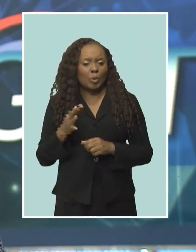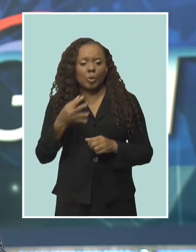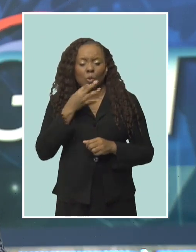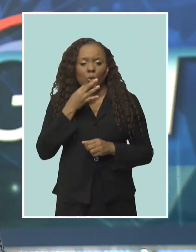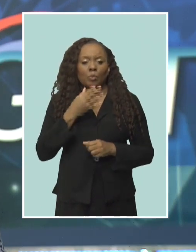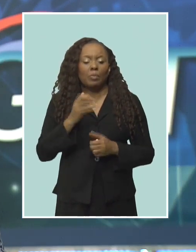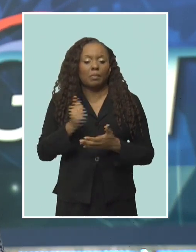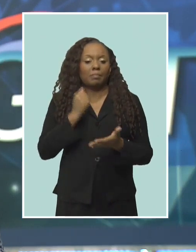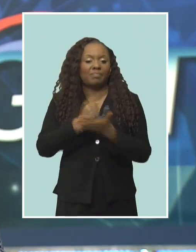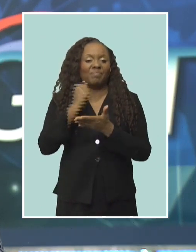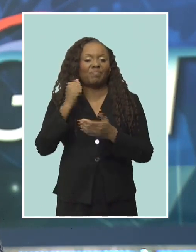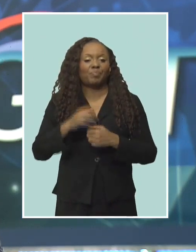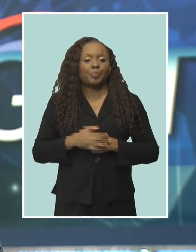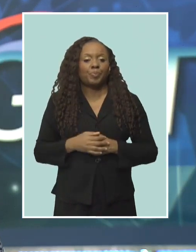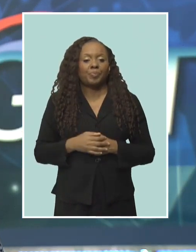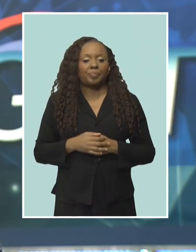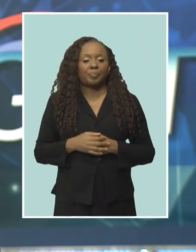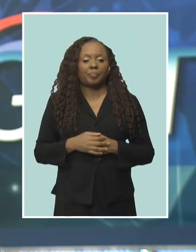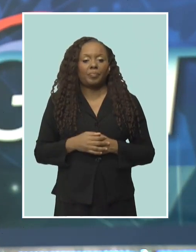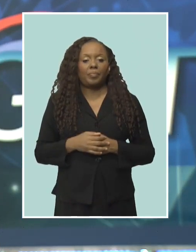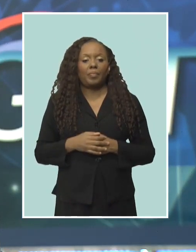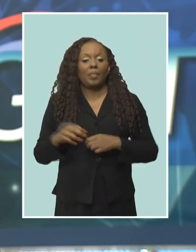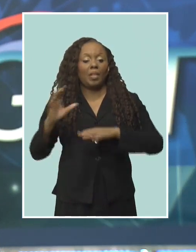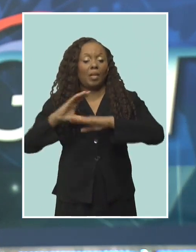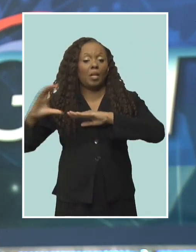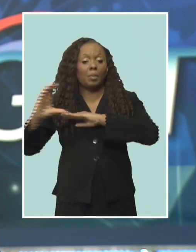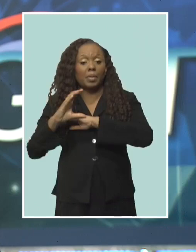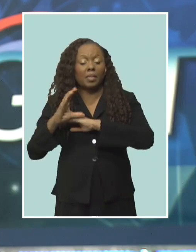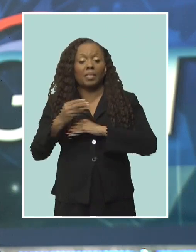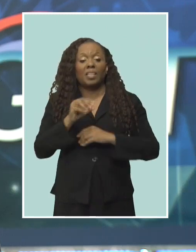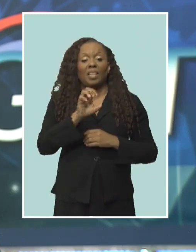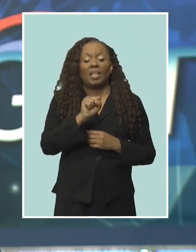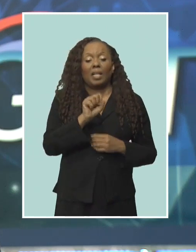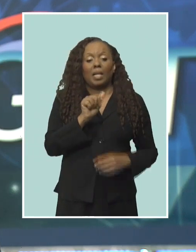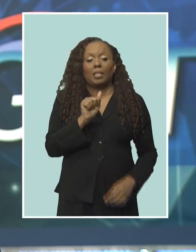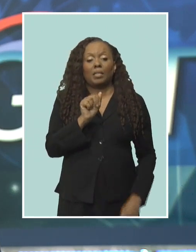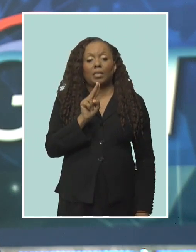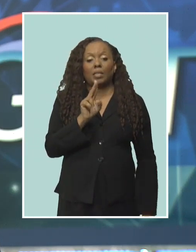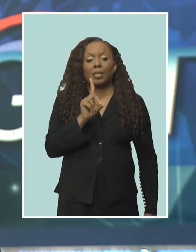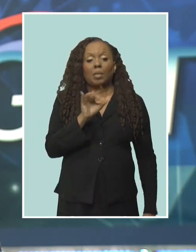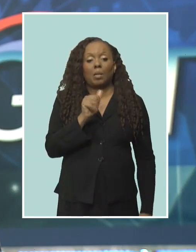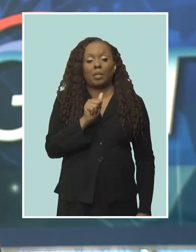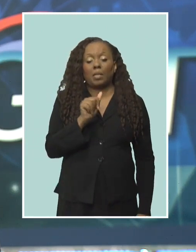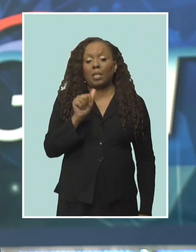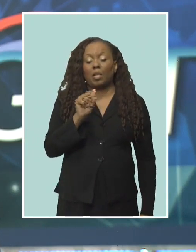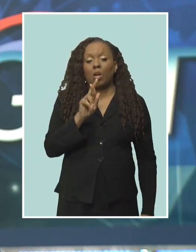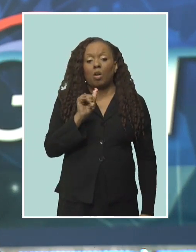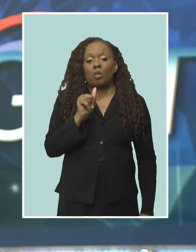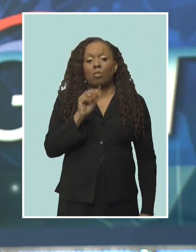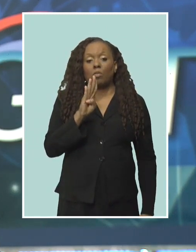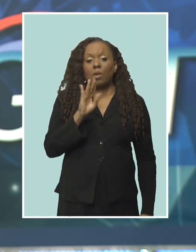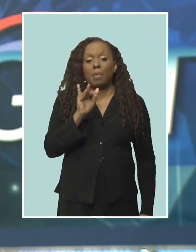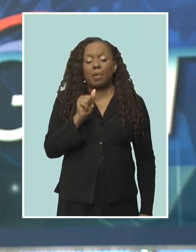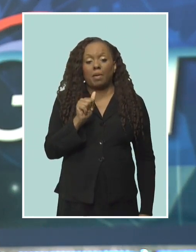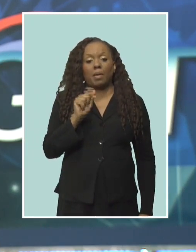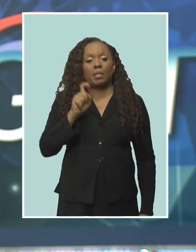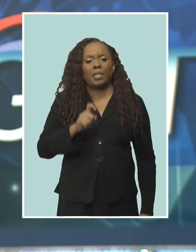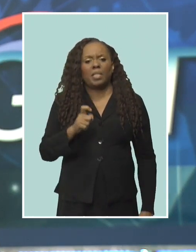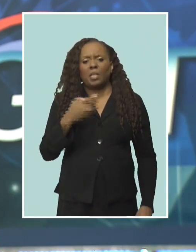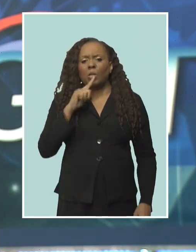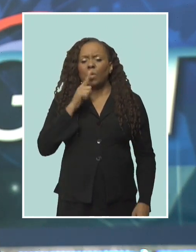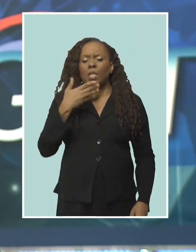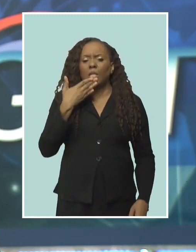mutually beneficial relationship continues to be fostered between the Caribbean and Saudi Arabia. This from Minister of State for